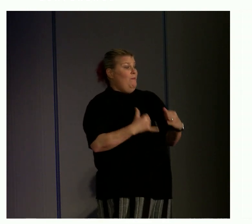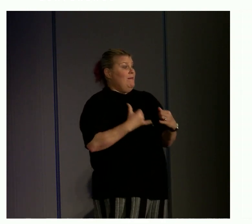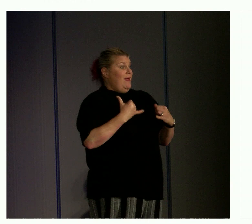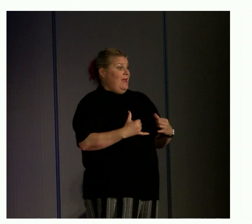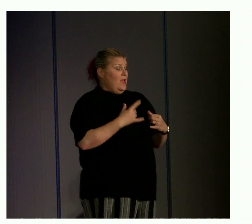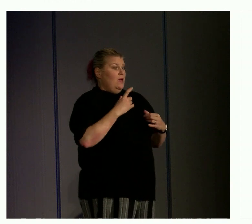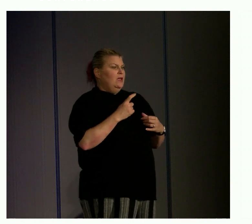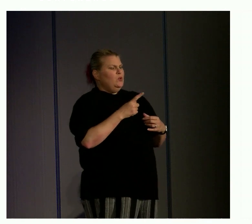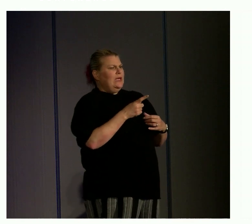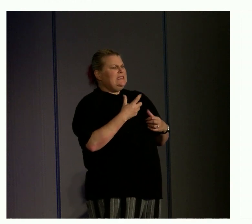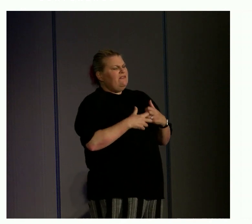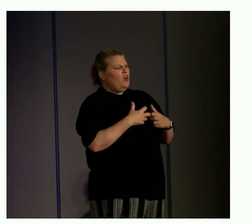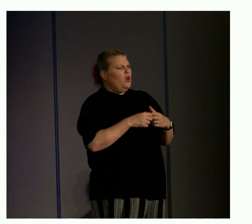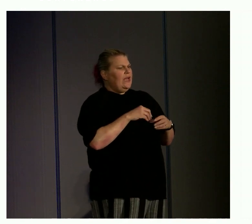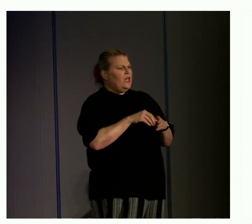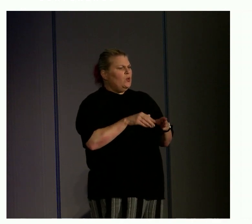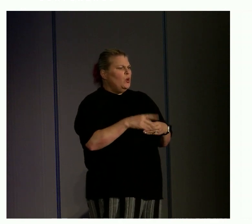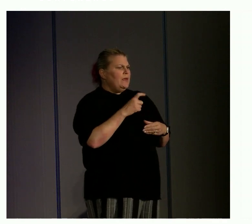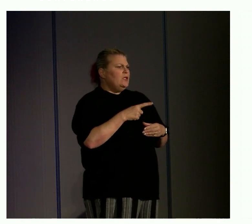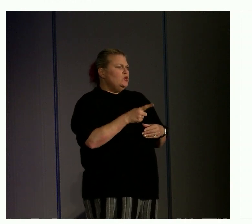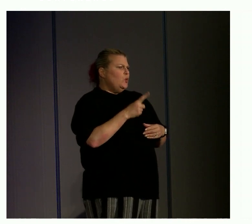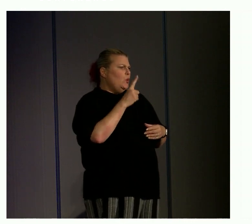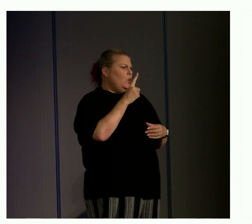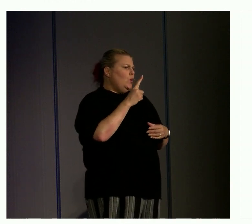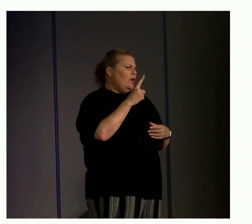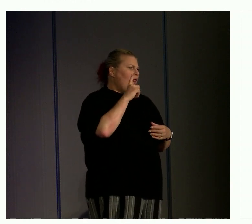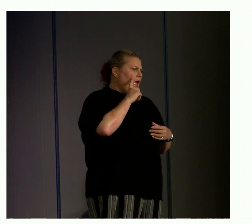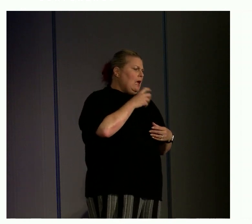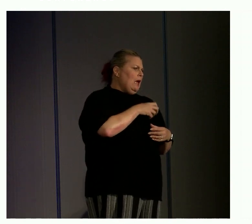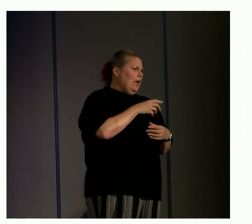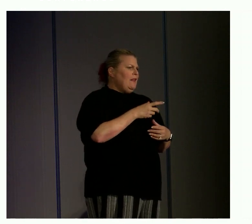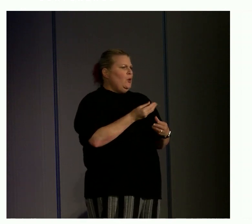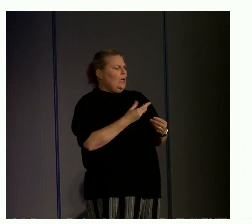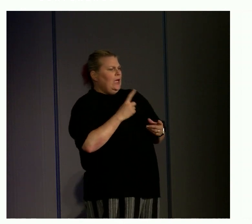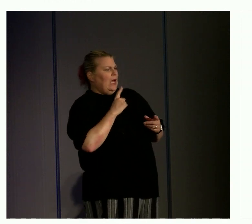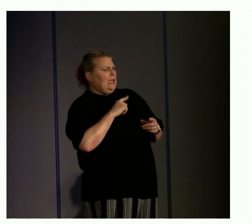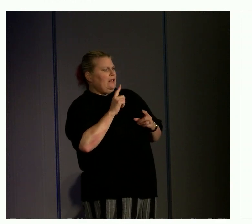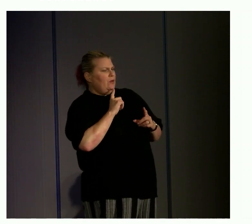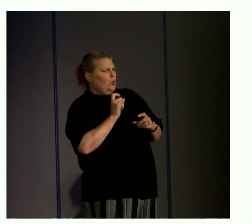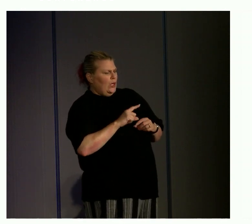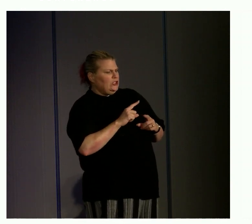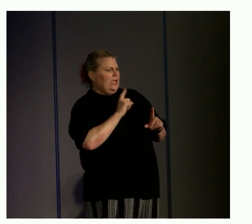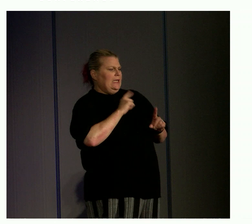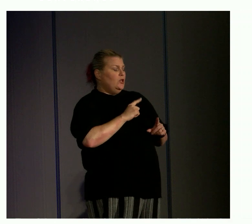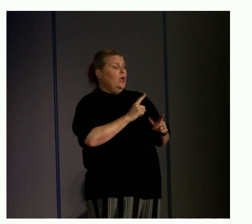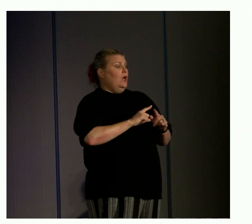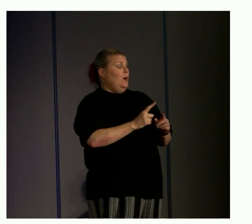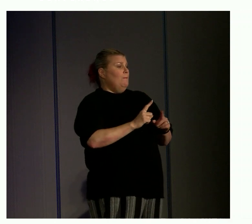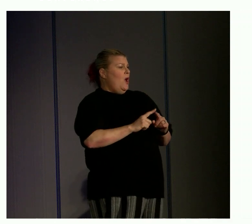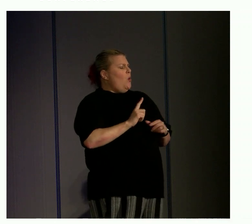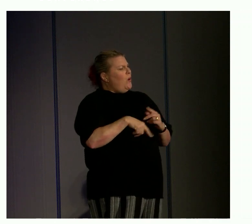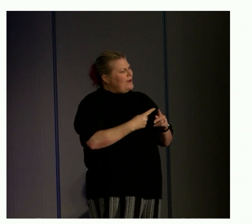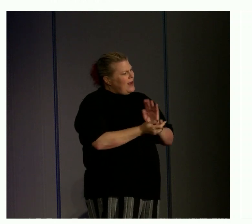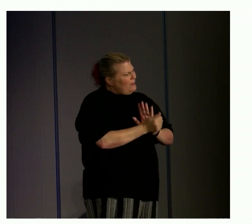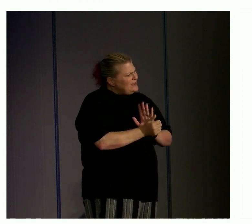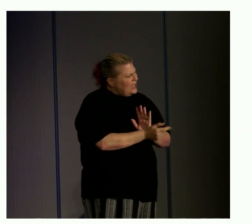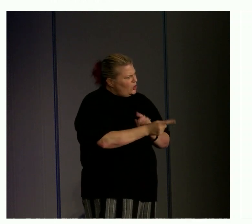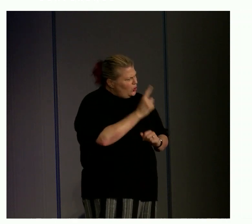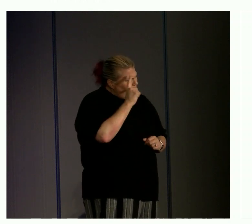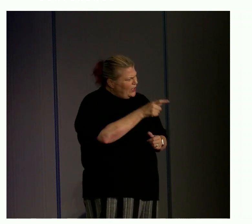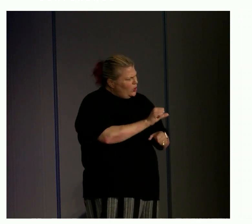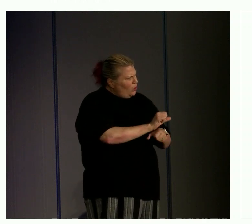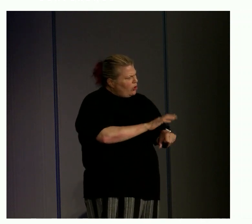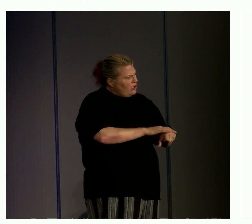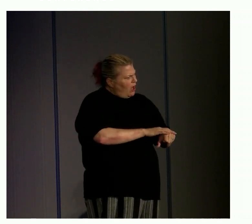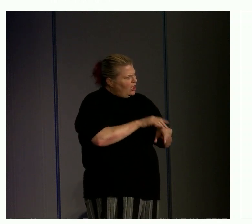so that you take the power and you give me the answer, but we will try, is what kind of skill do you think you have